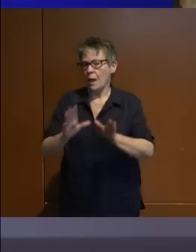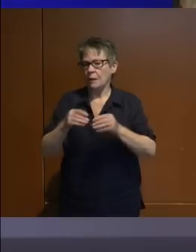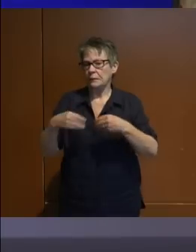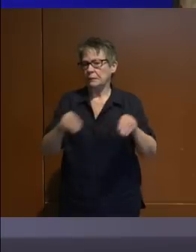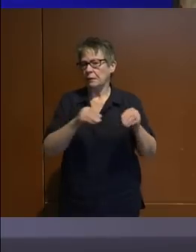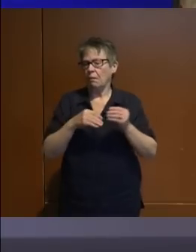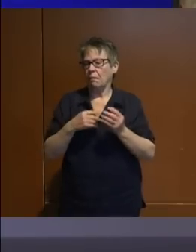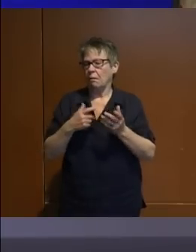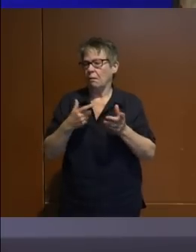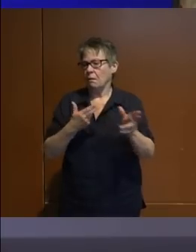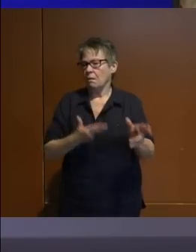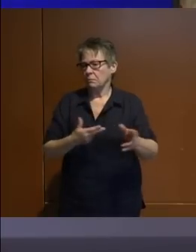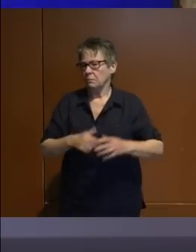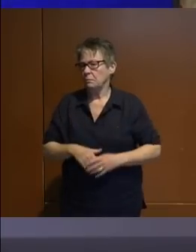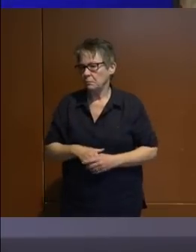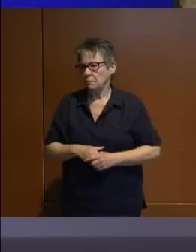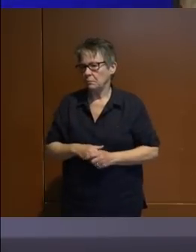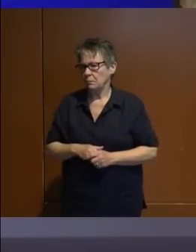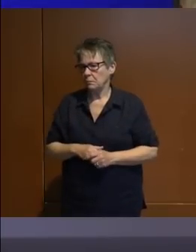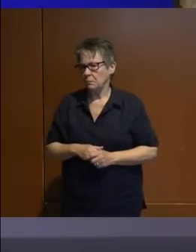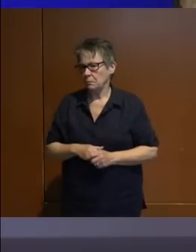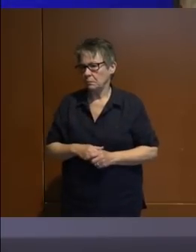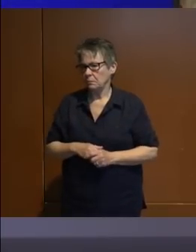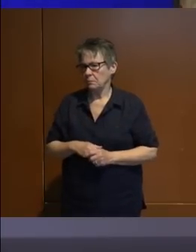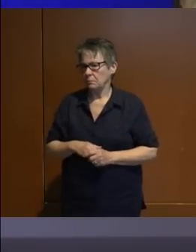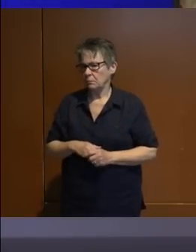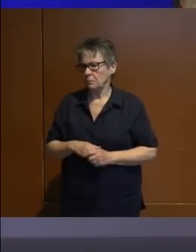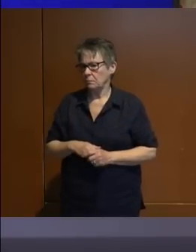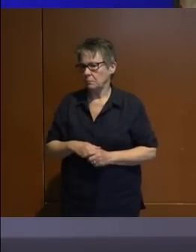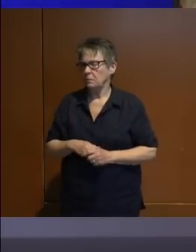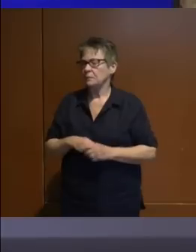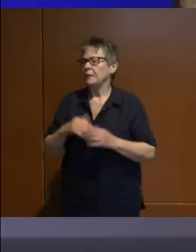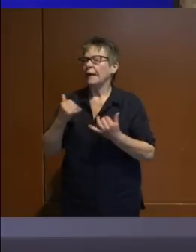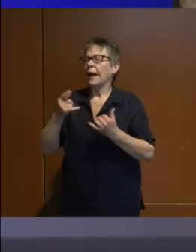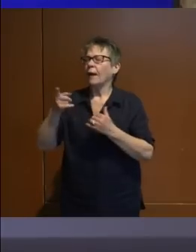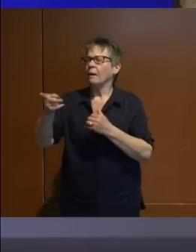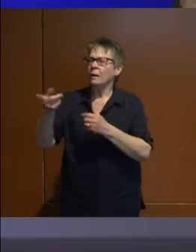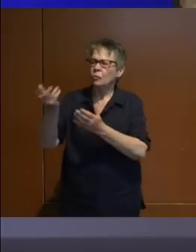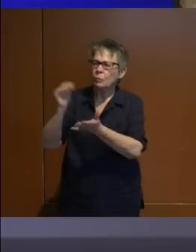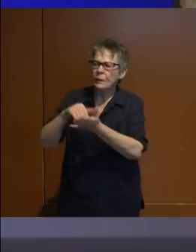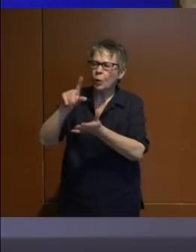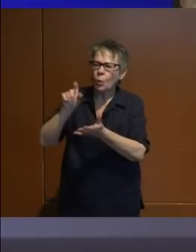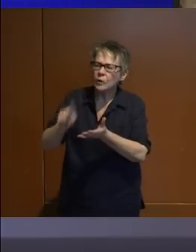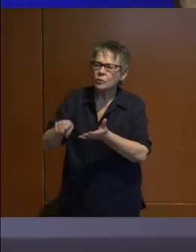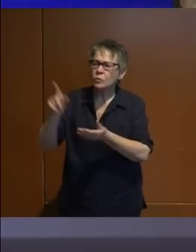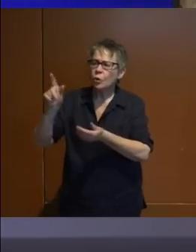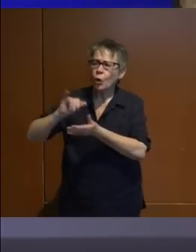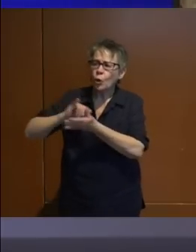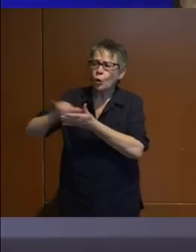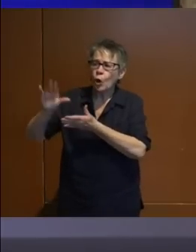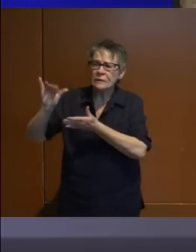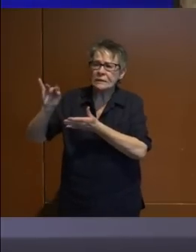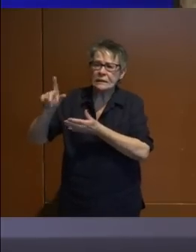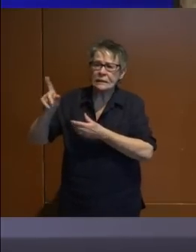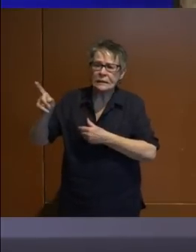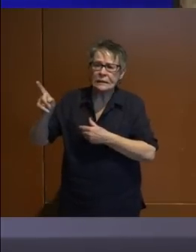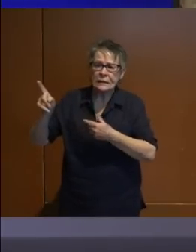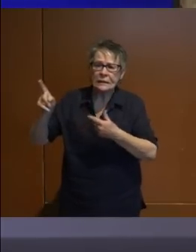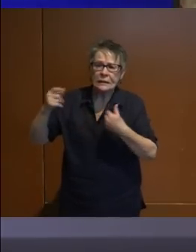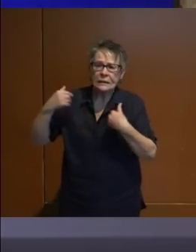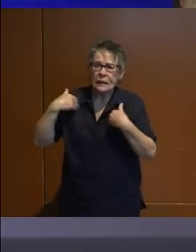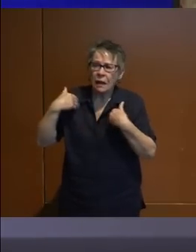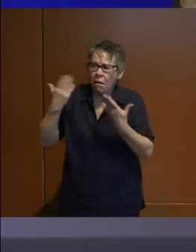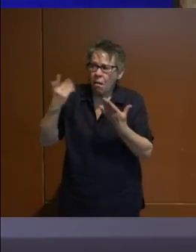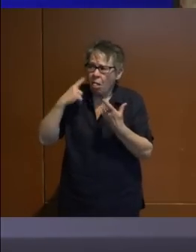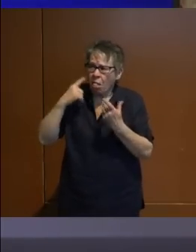security deposits. Is that something you're examining in New Jersey? Not one that I have been a party to a conversation on, but it's